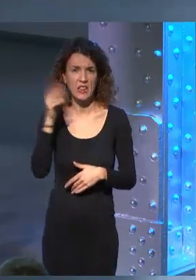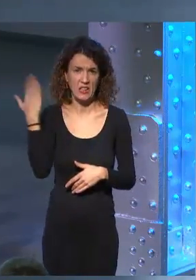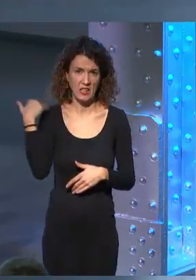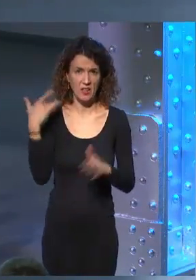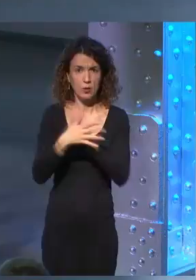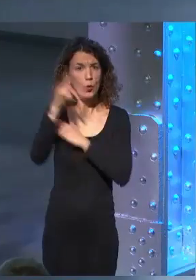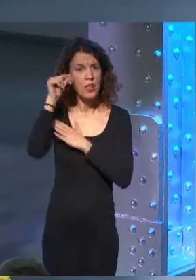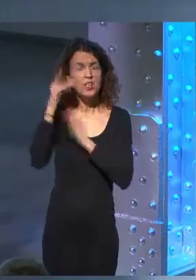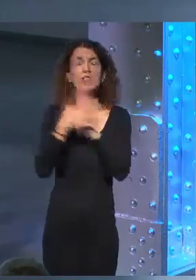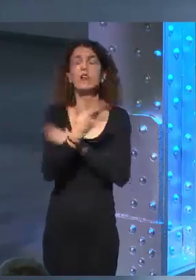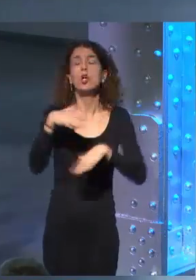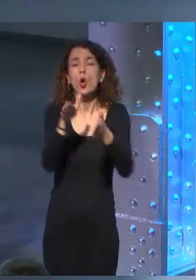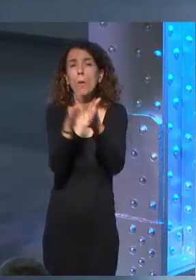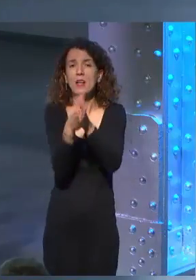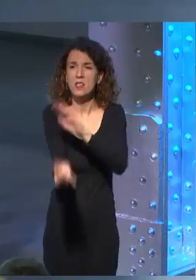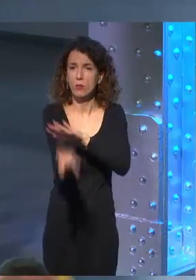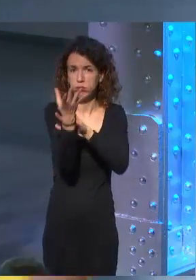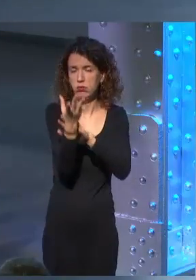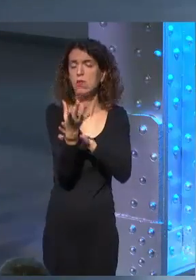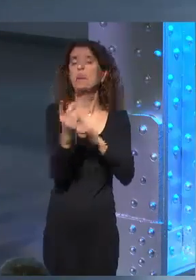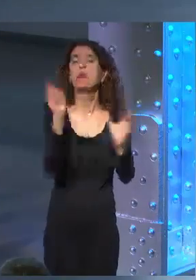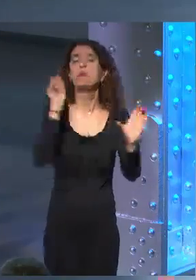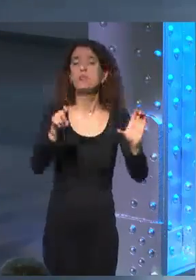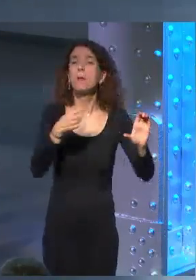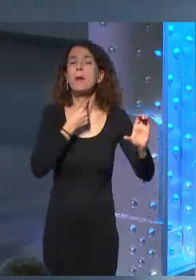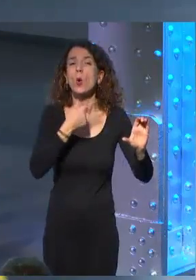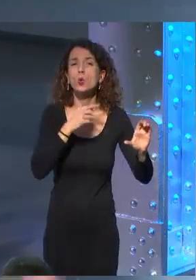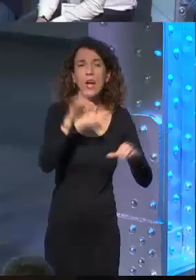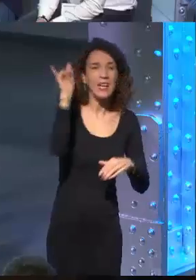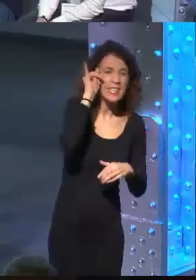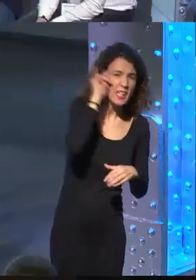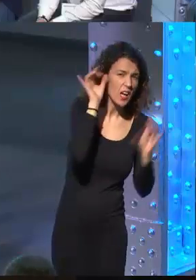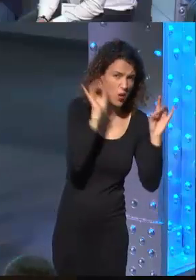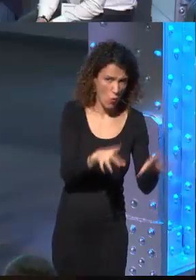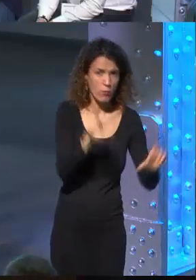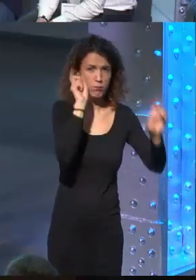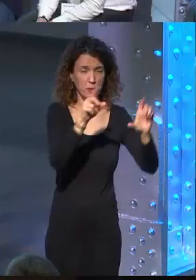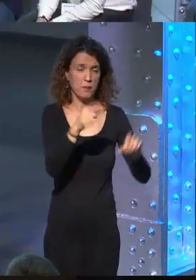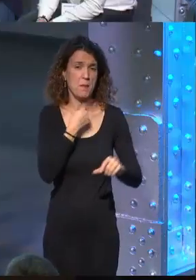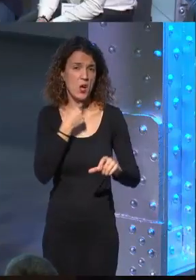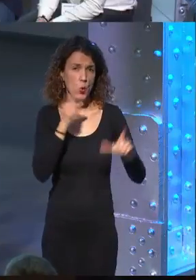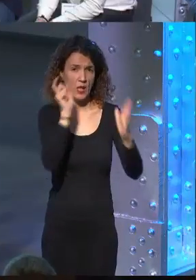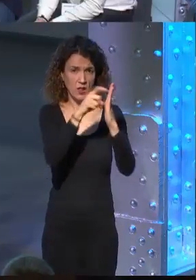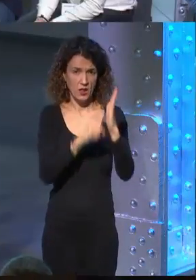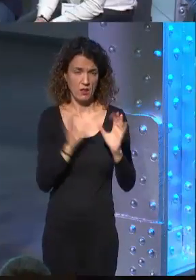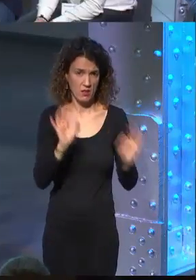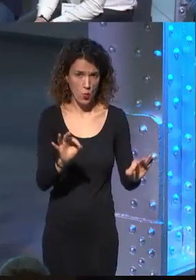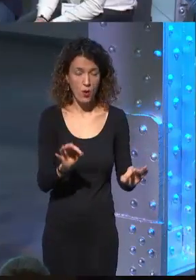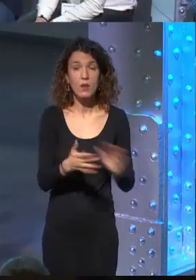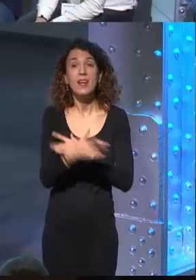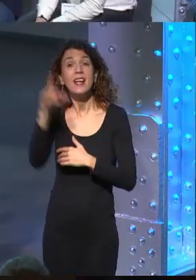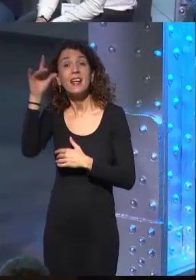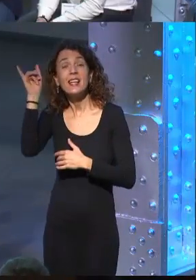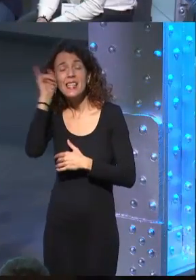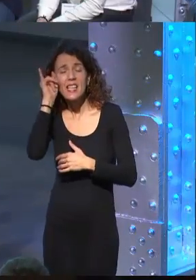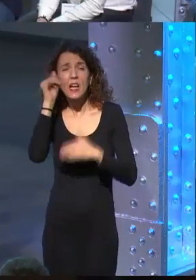So for example, I like 20, you uploaded pics so that your colleagues could say that they liked